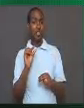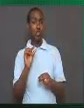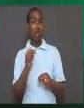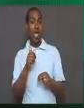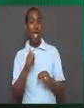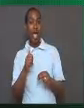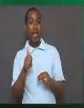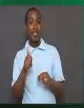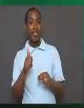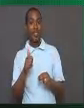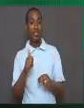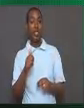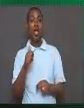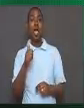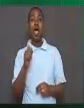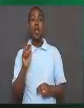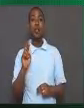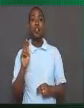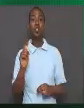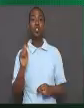called arterioles.